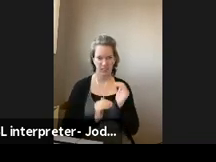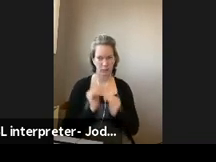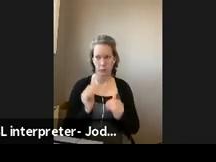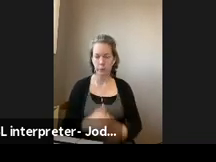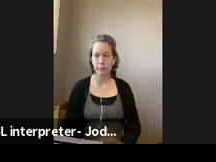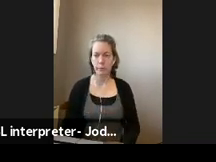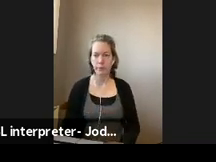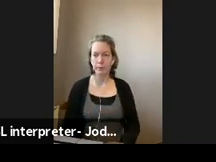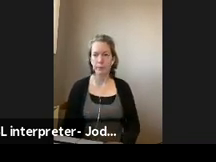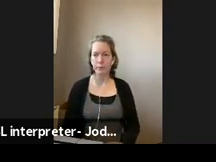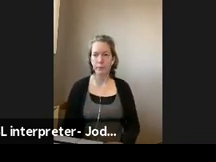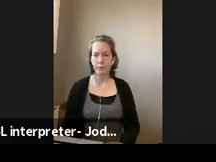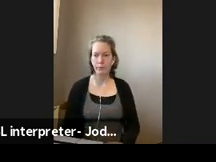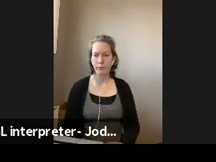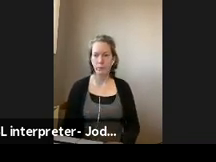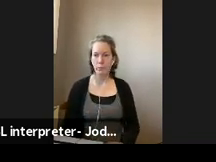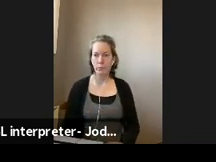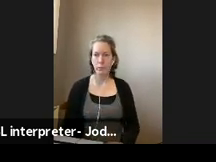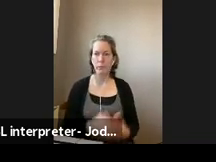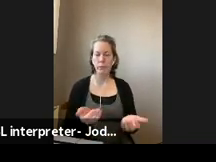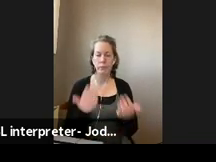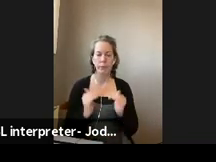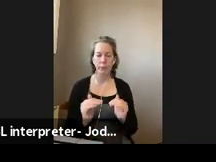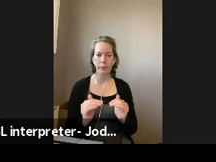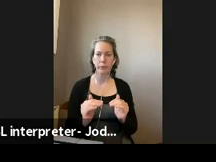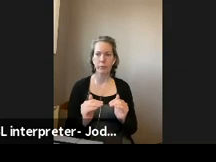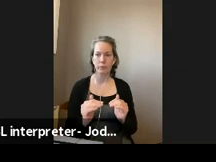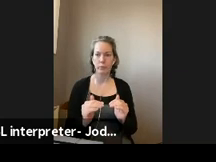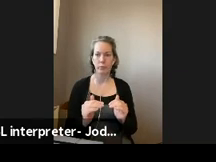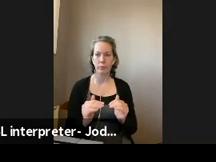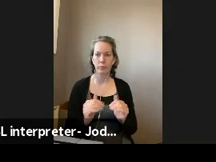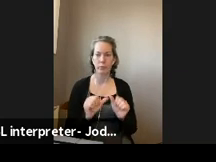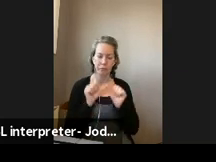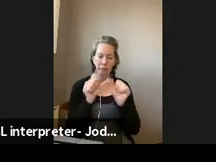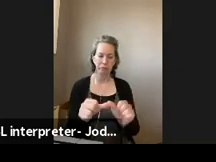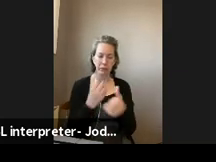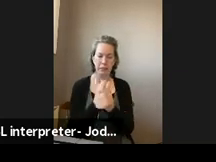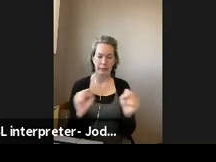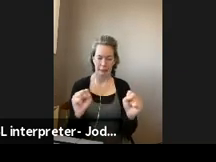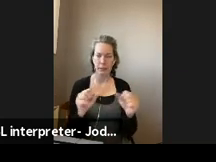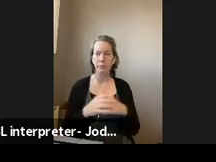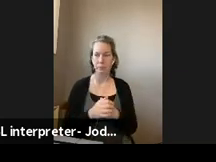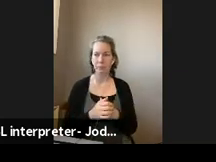All right, so in addition to or more on safety, asserting yourself.